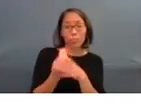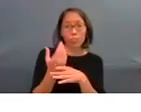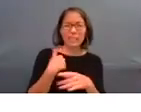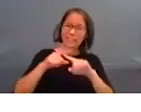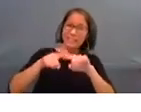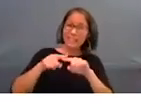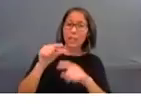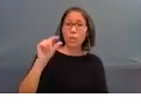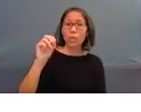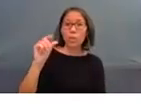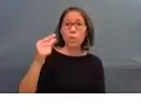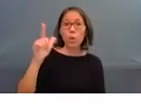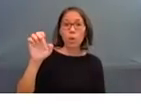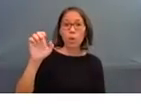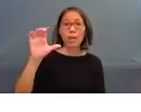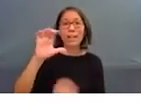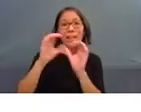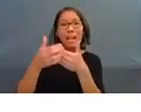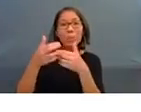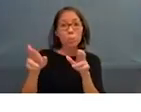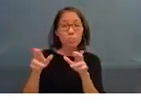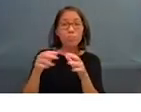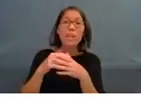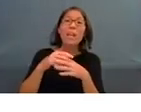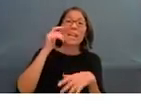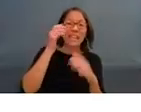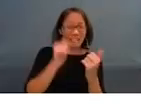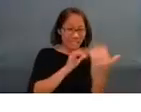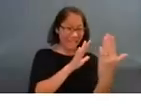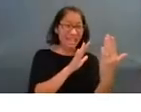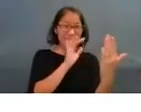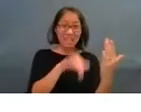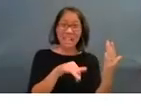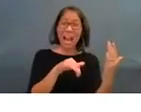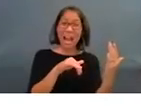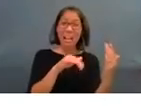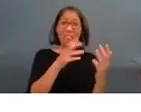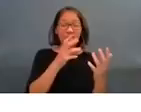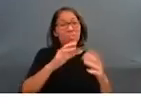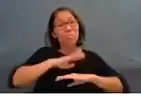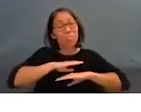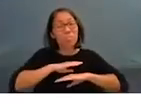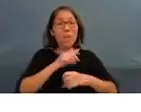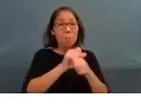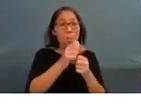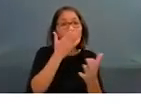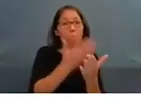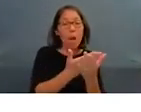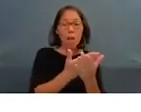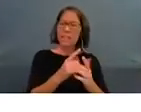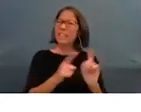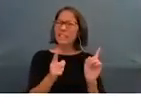Google Classroom, which in face-to-face settings is very adequate and works very well. However, when you go into a